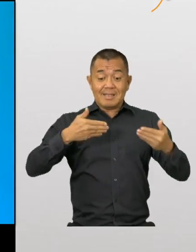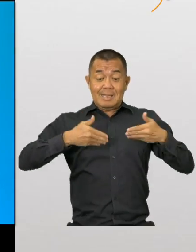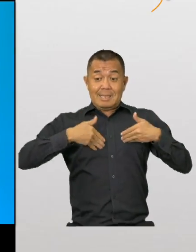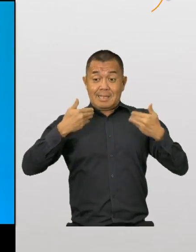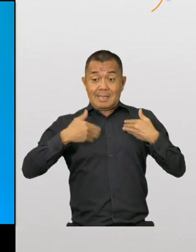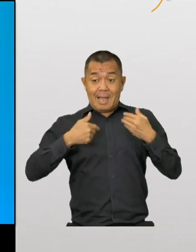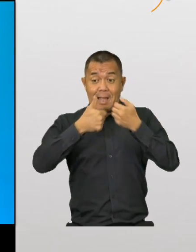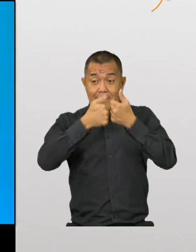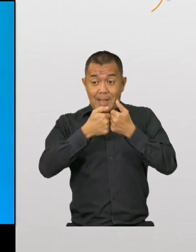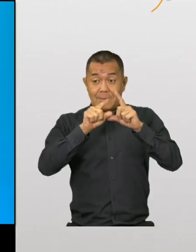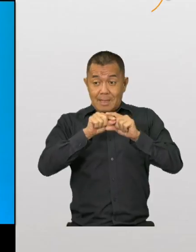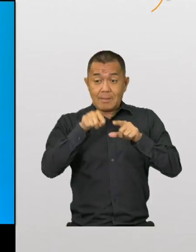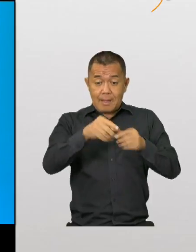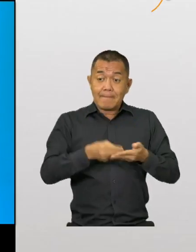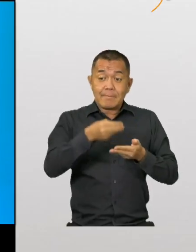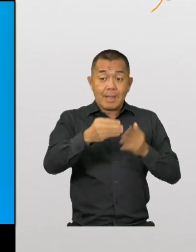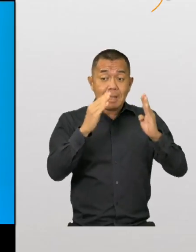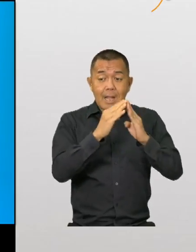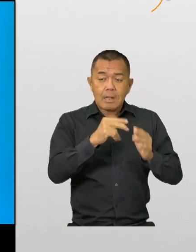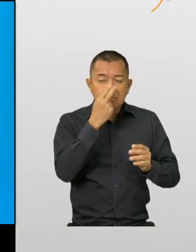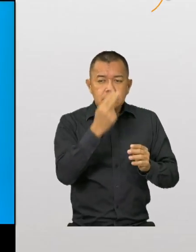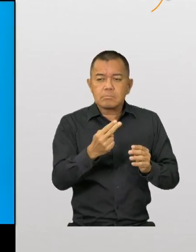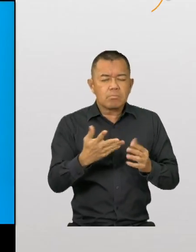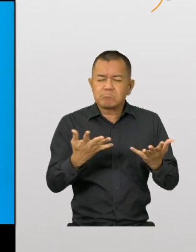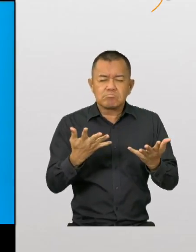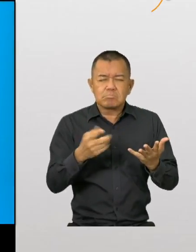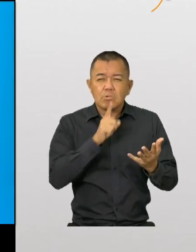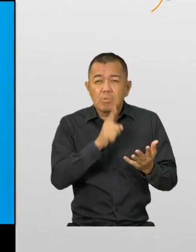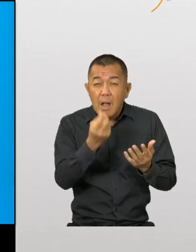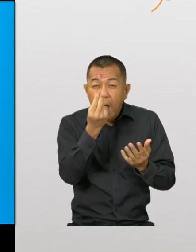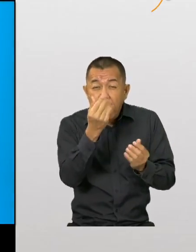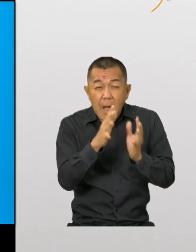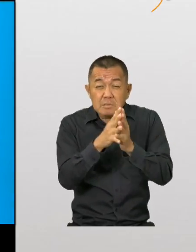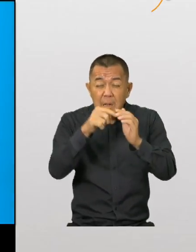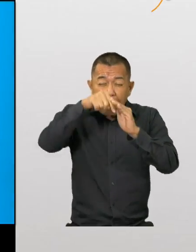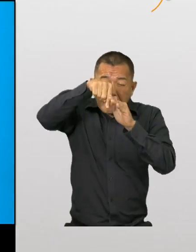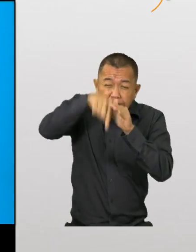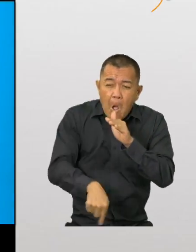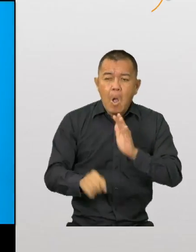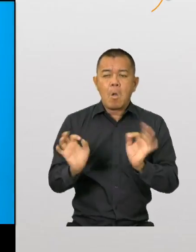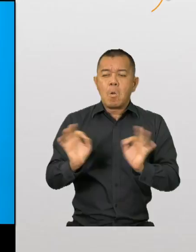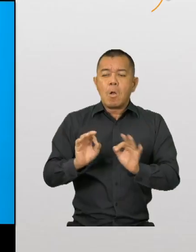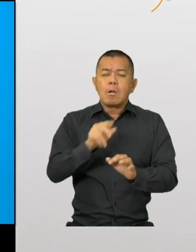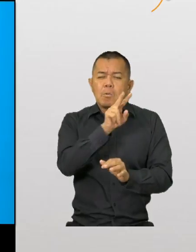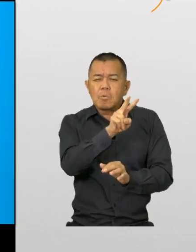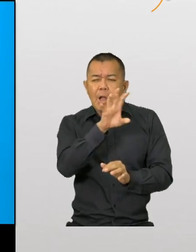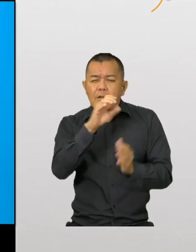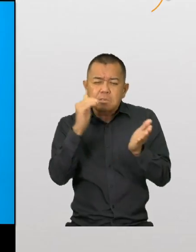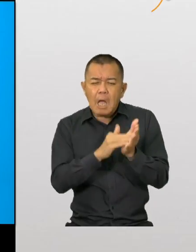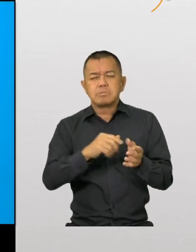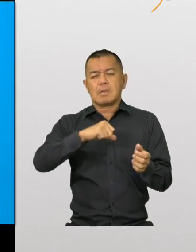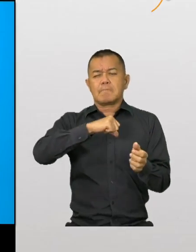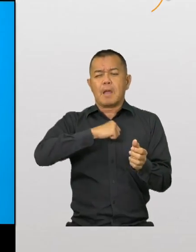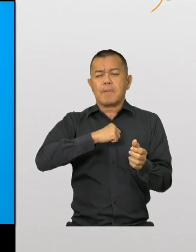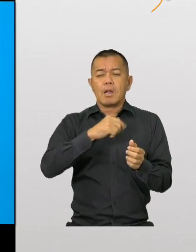an appreciation as the Ang Mo Kio resident who bought the flat 40 years ago, because our economy is maturing and it can't